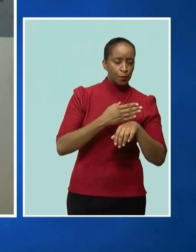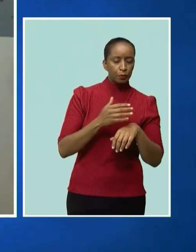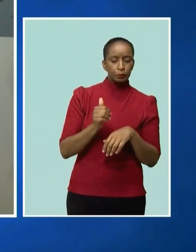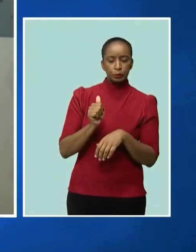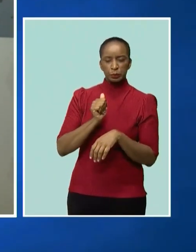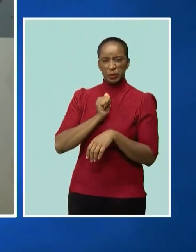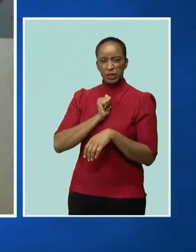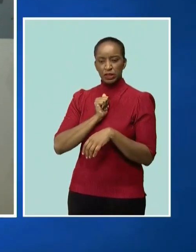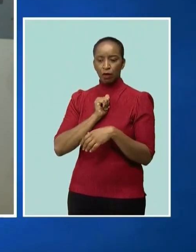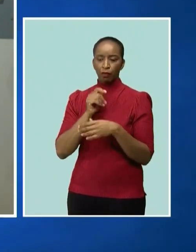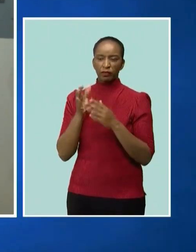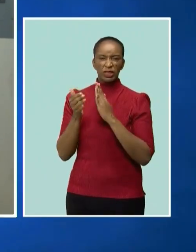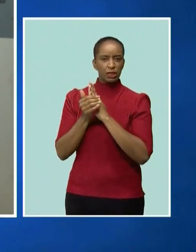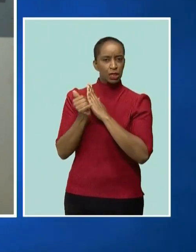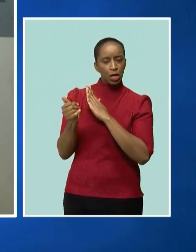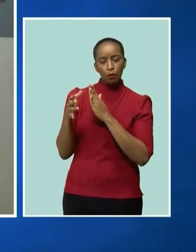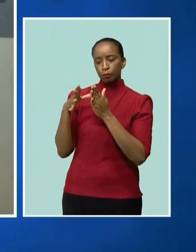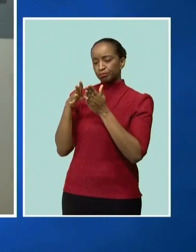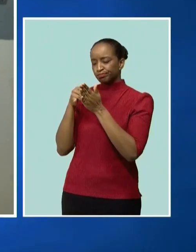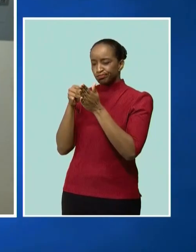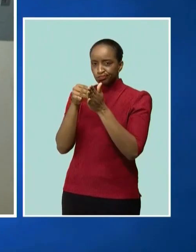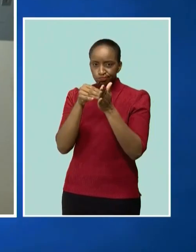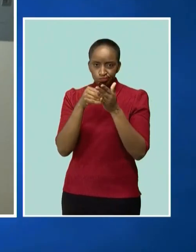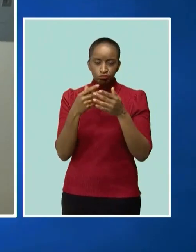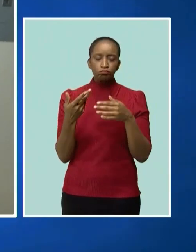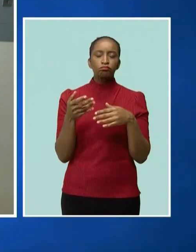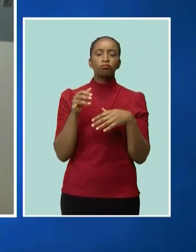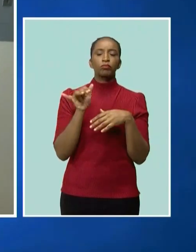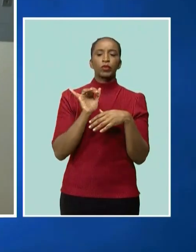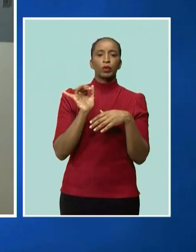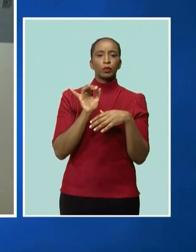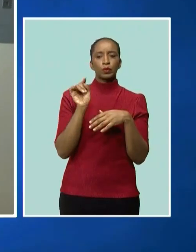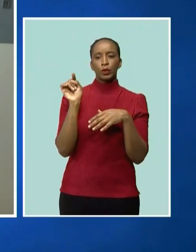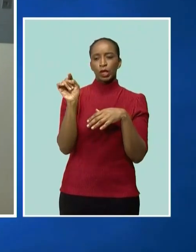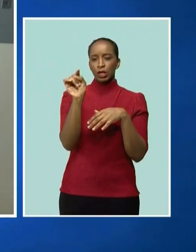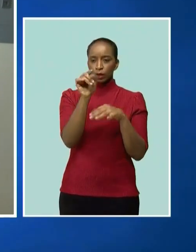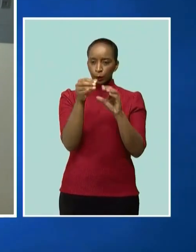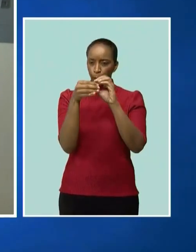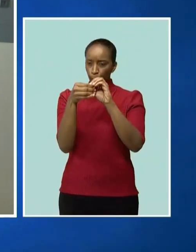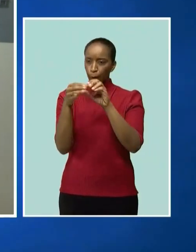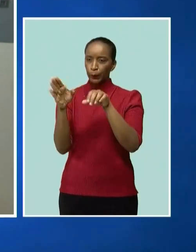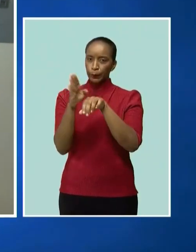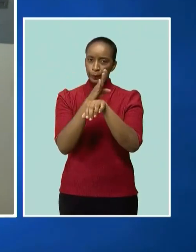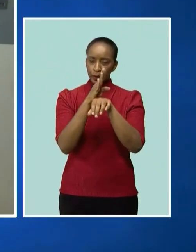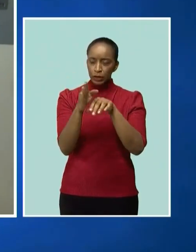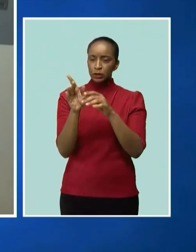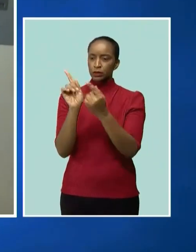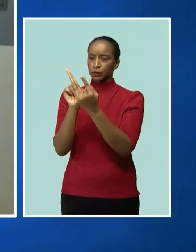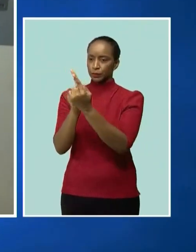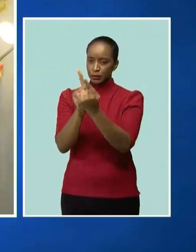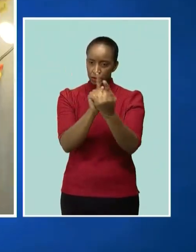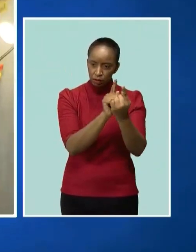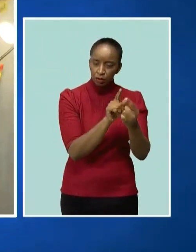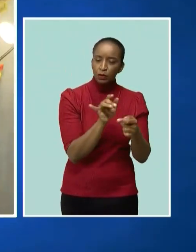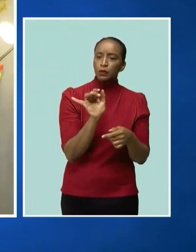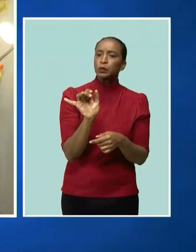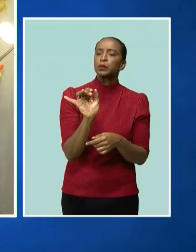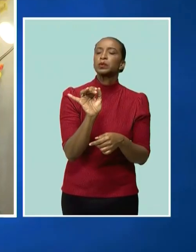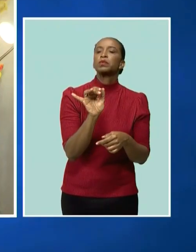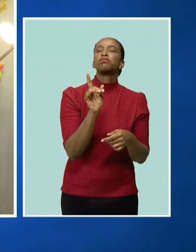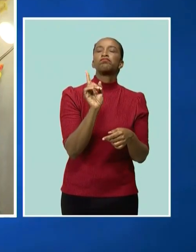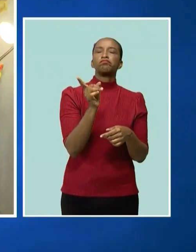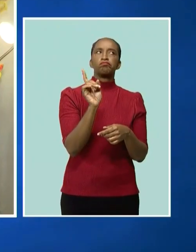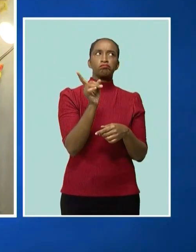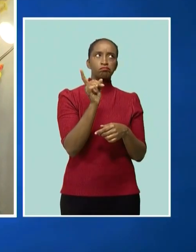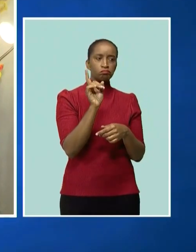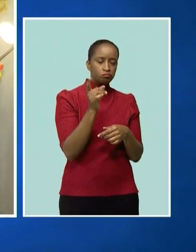and also meeting different entrepreneurs that inspire me to learn more in the industry.